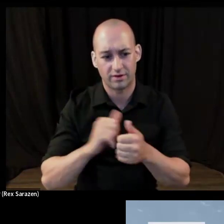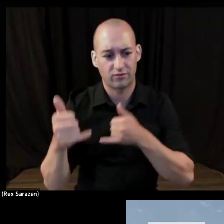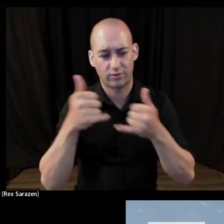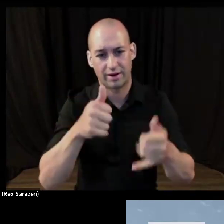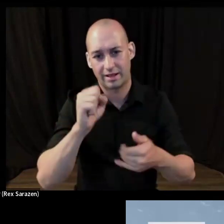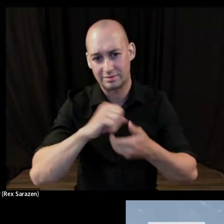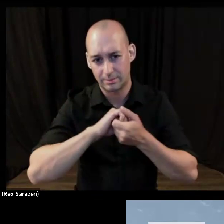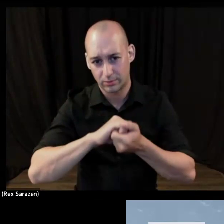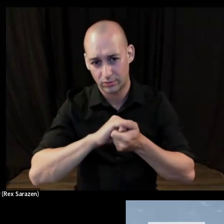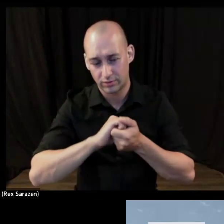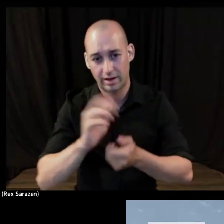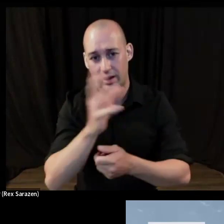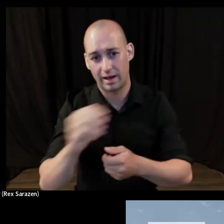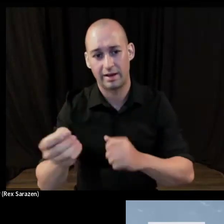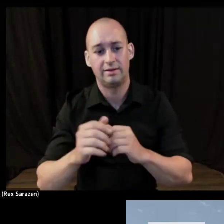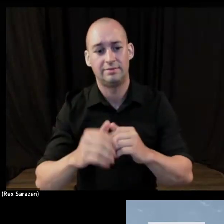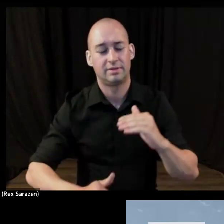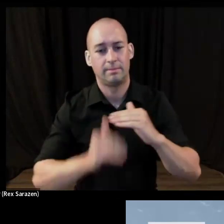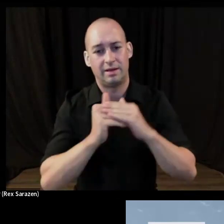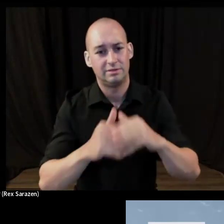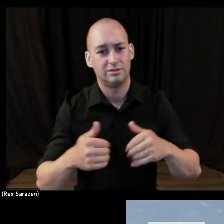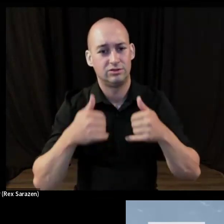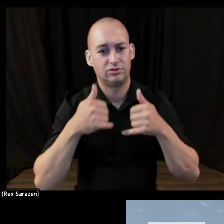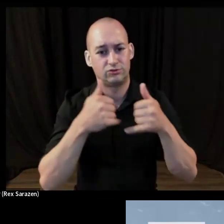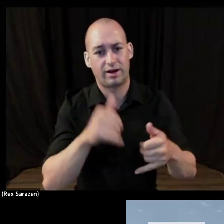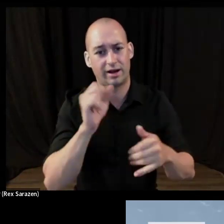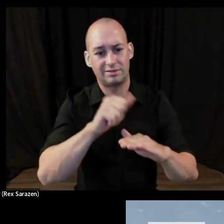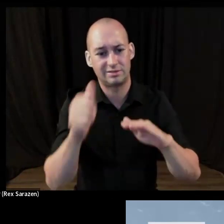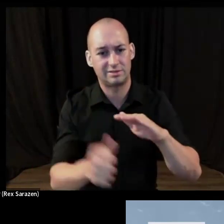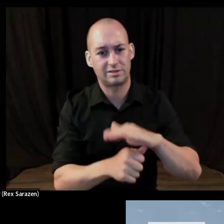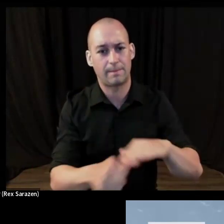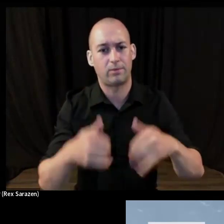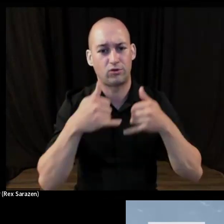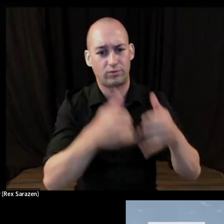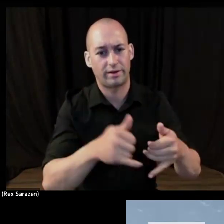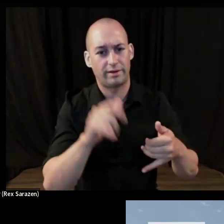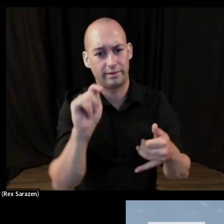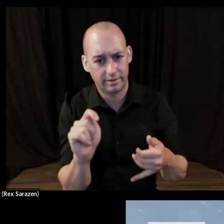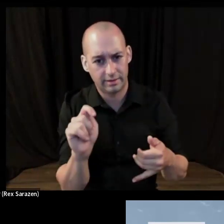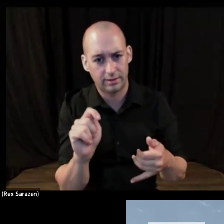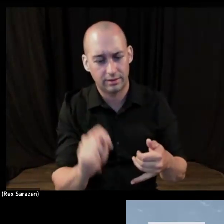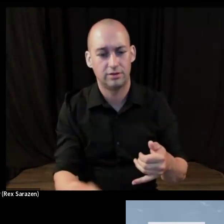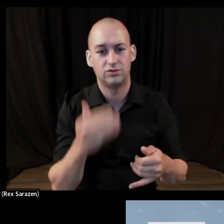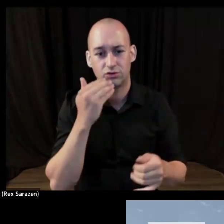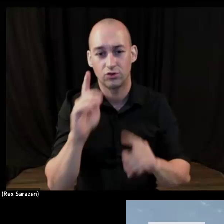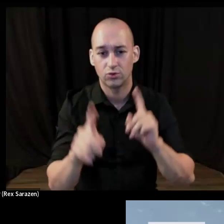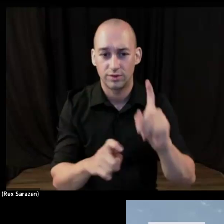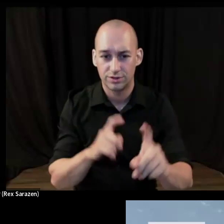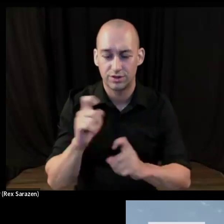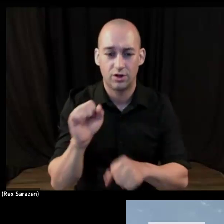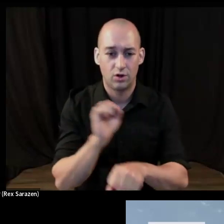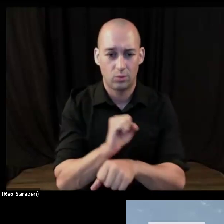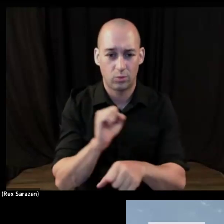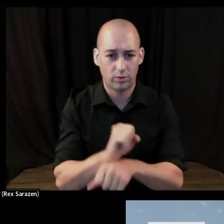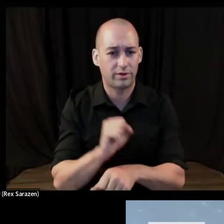grant as a sub-grantee. It's a good question, and one we're still working to